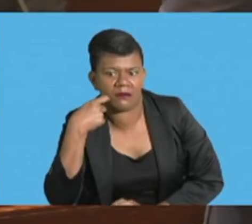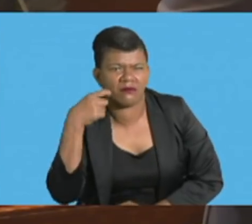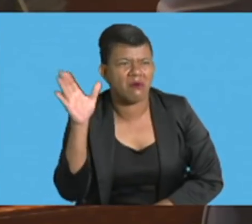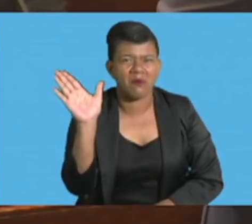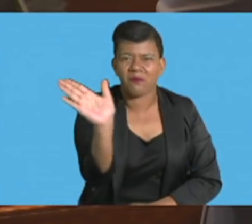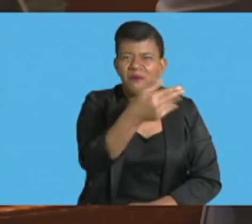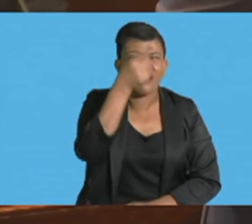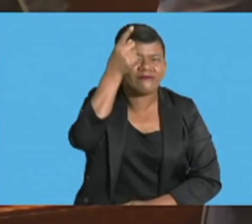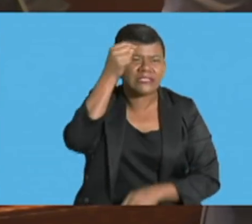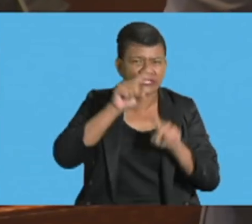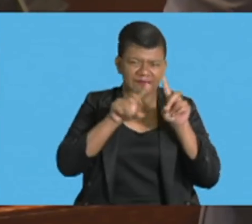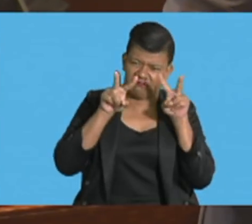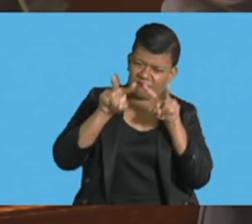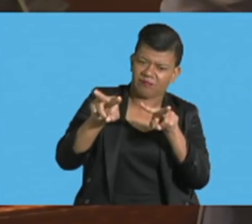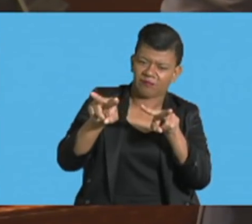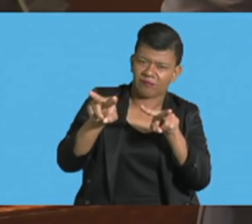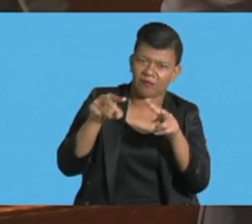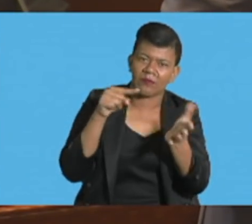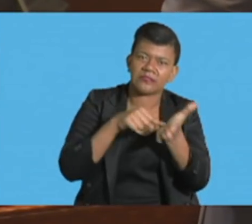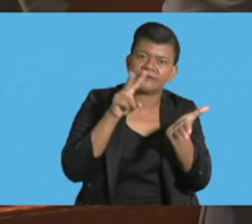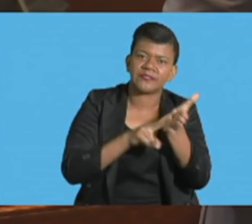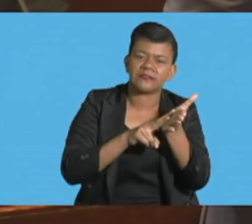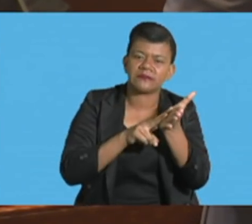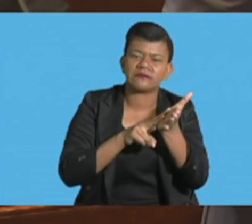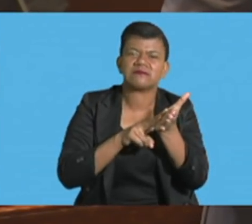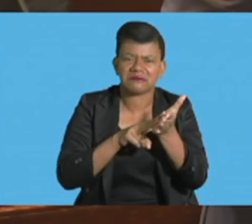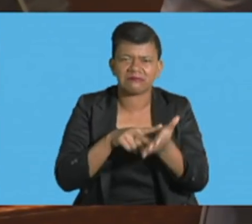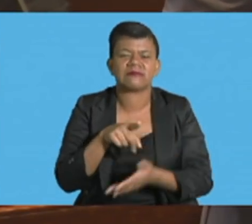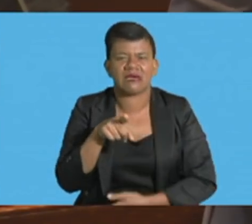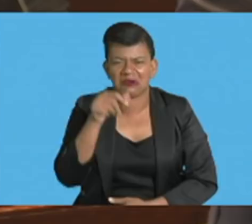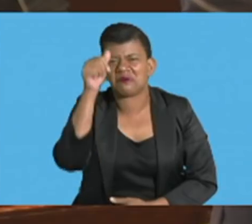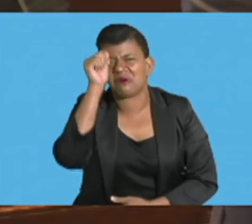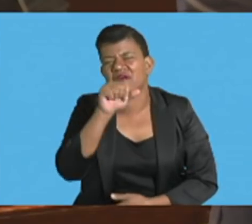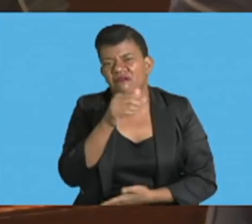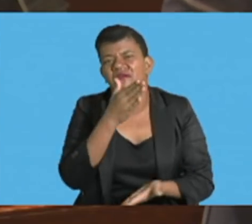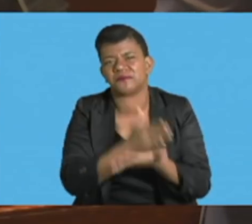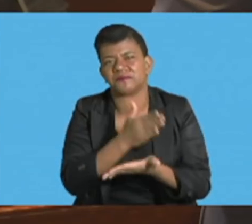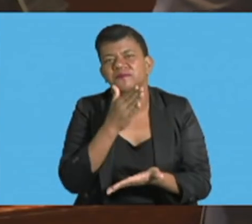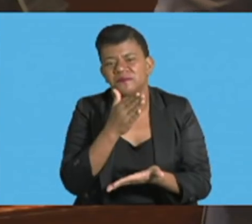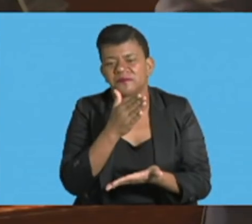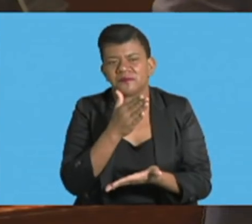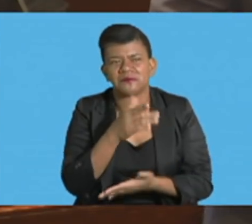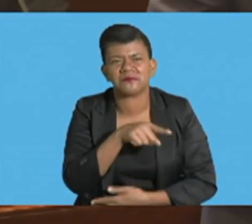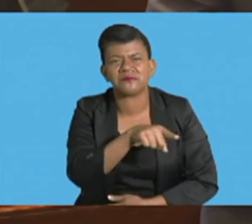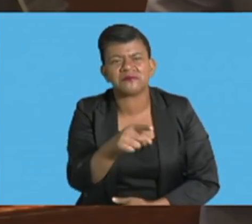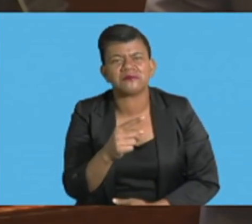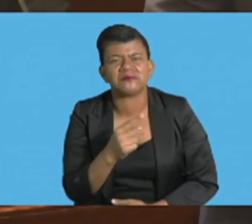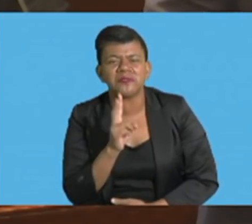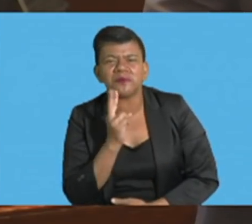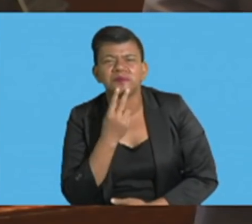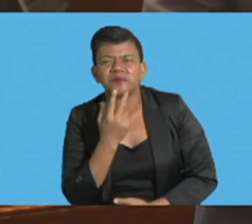can relate to. But when that rumor mill is elevated to the national stage, it can have very